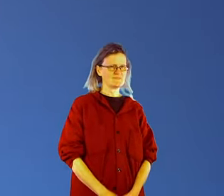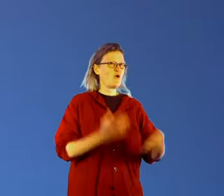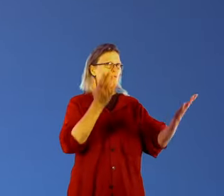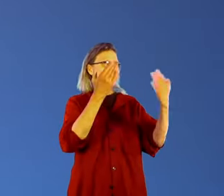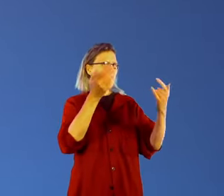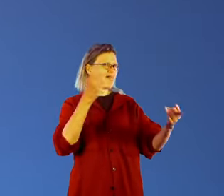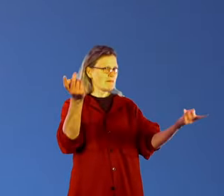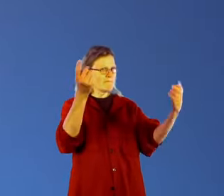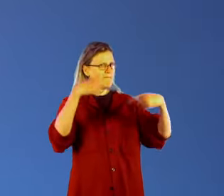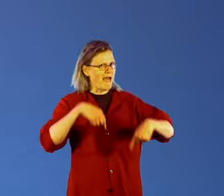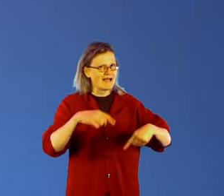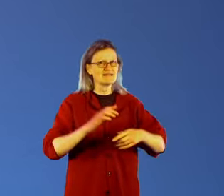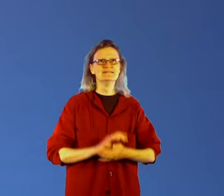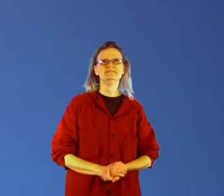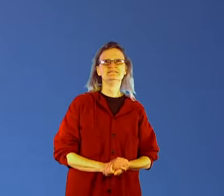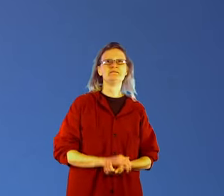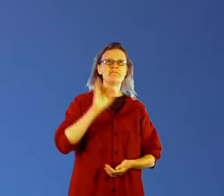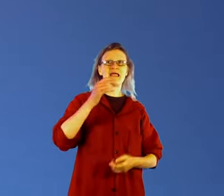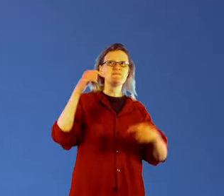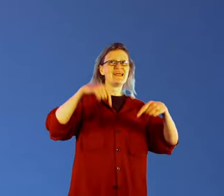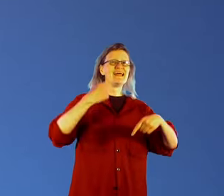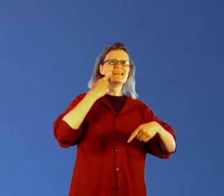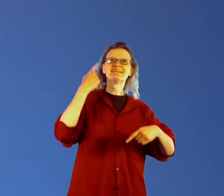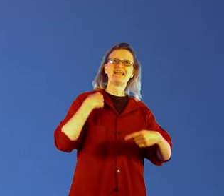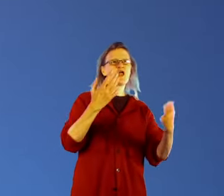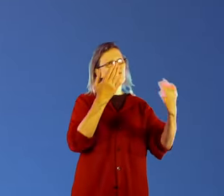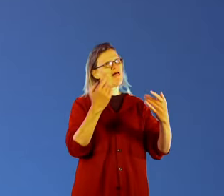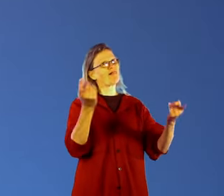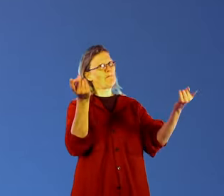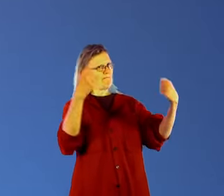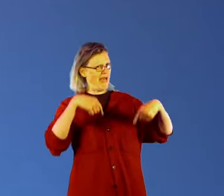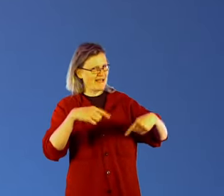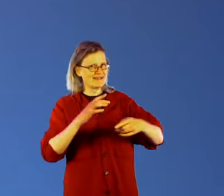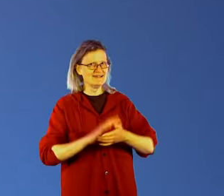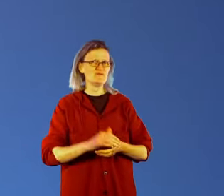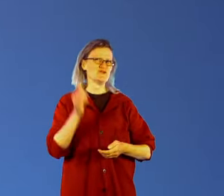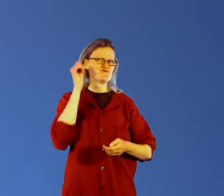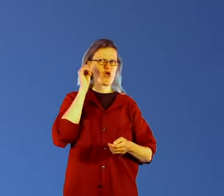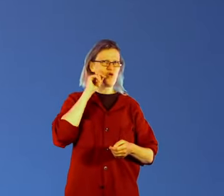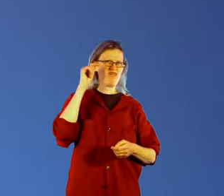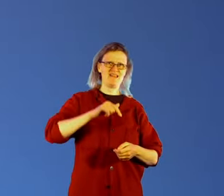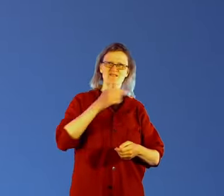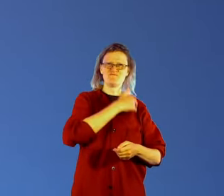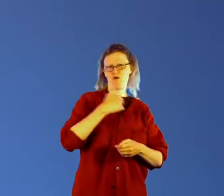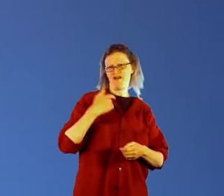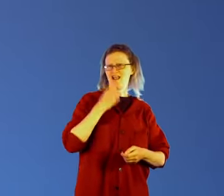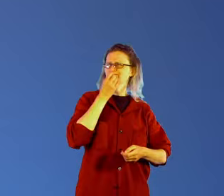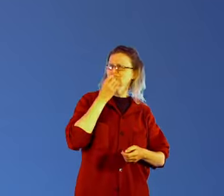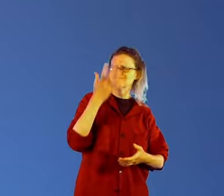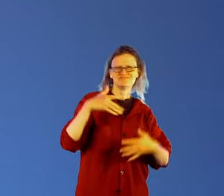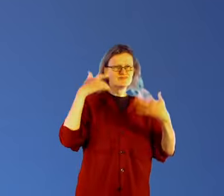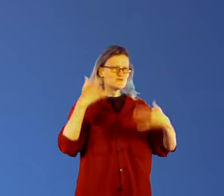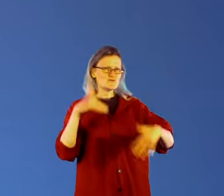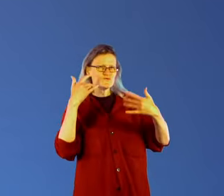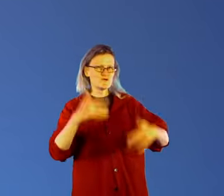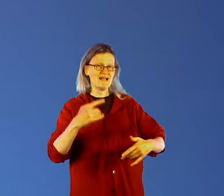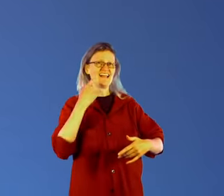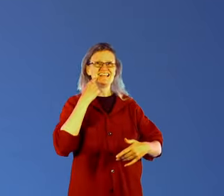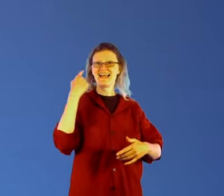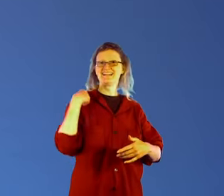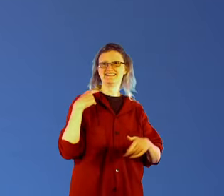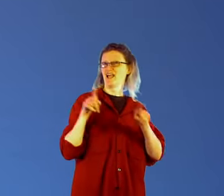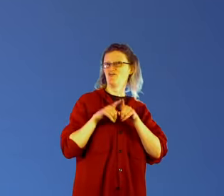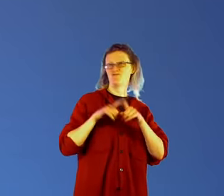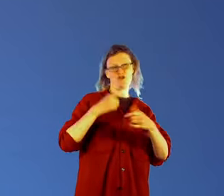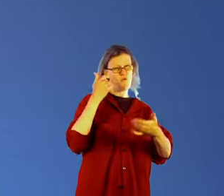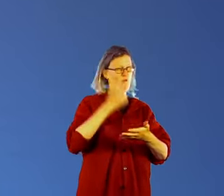Welcome back. If you've come back, if you were here yesterday, you'll know that you're in for a terrific morning this morning. And you've come back because yesterday was a terrific morning. Ros